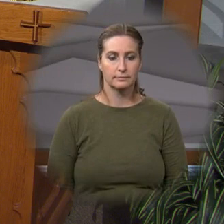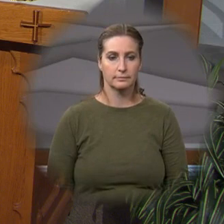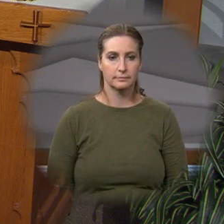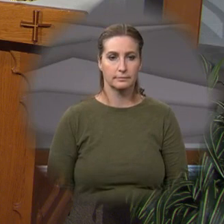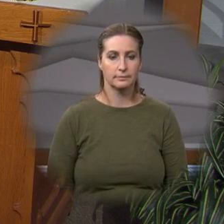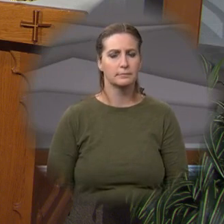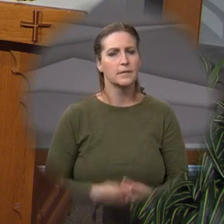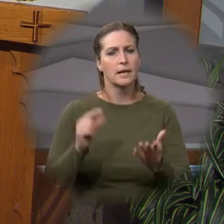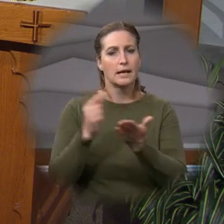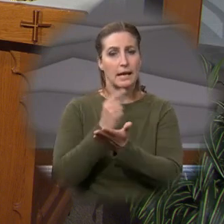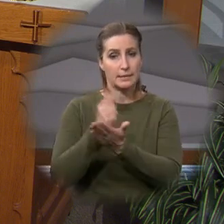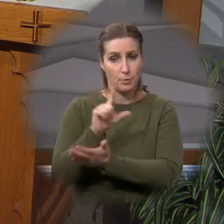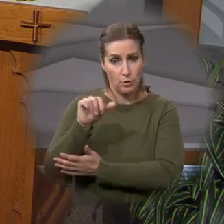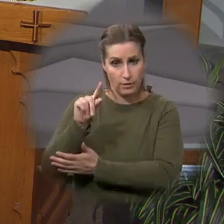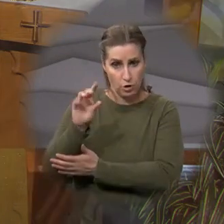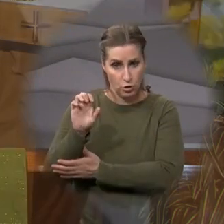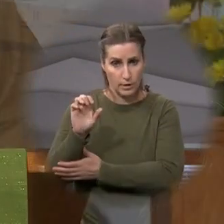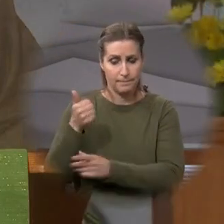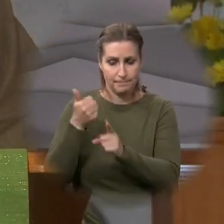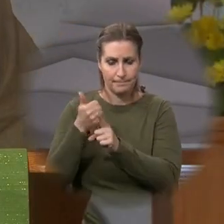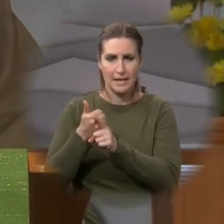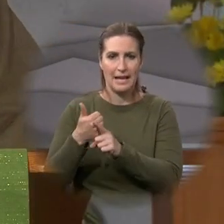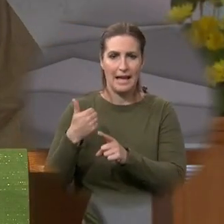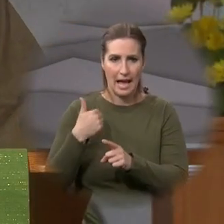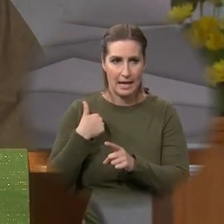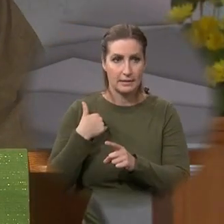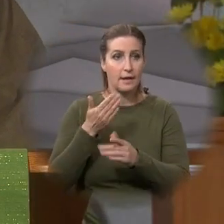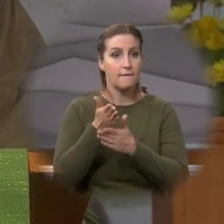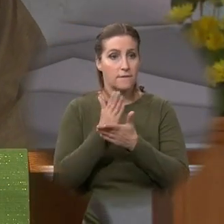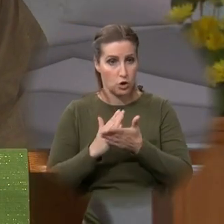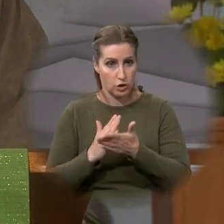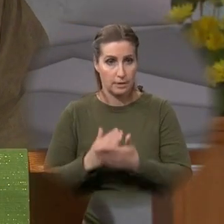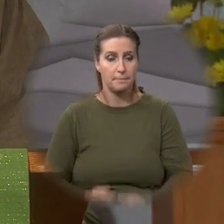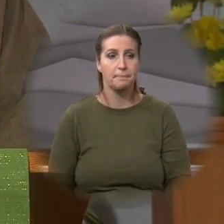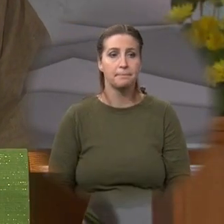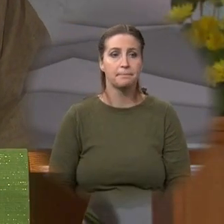So the Gospel of Luke has a version